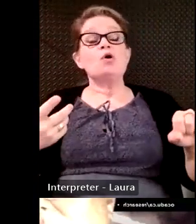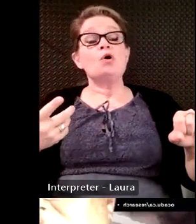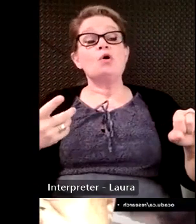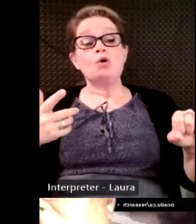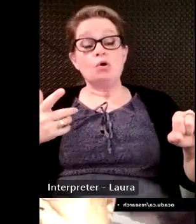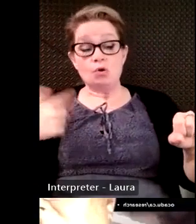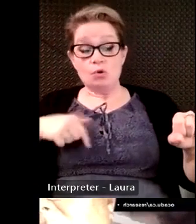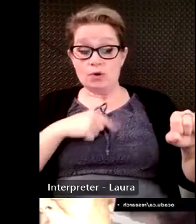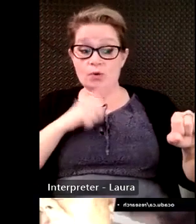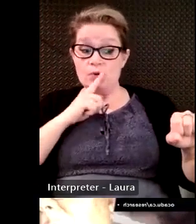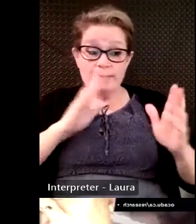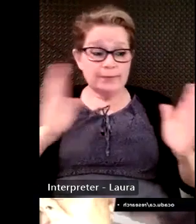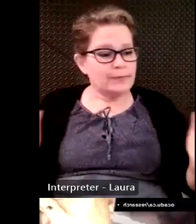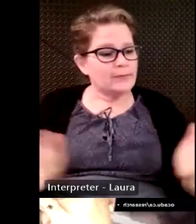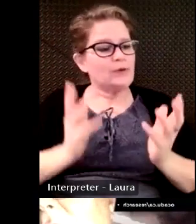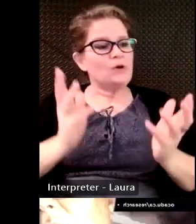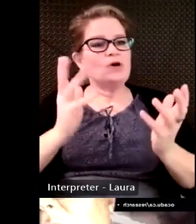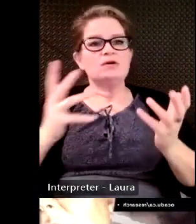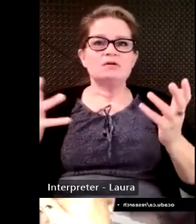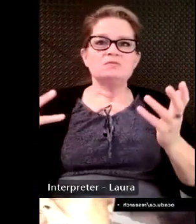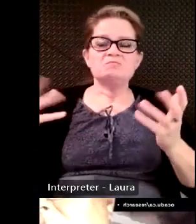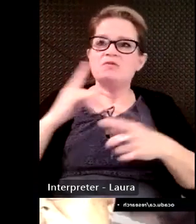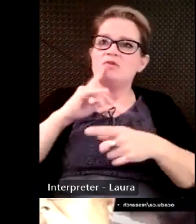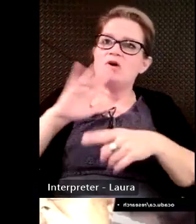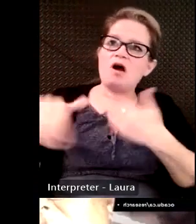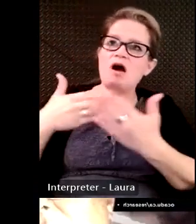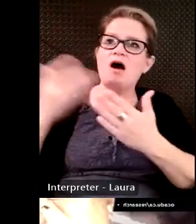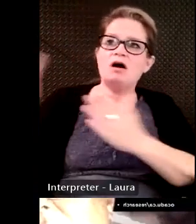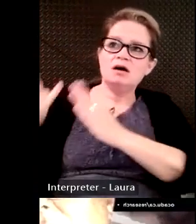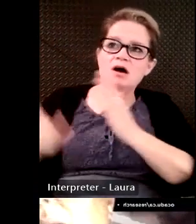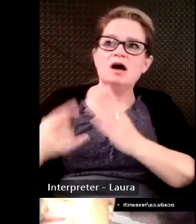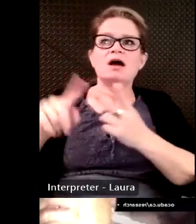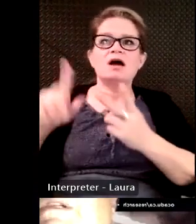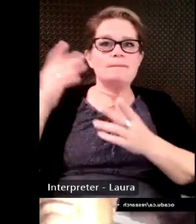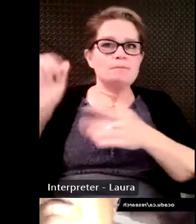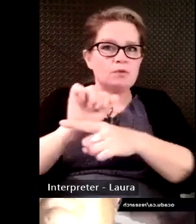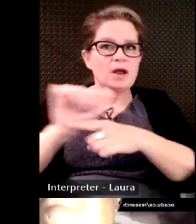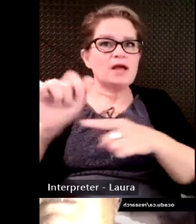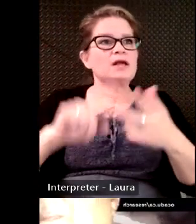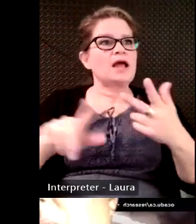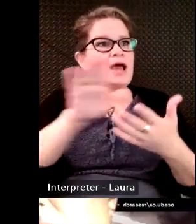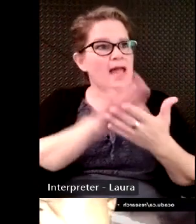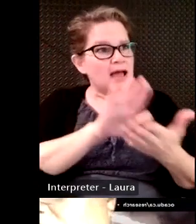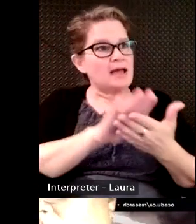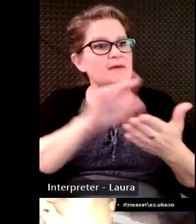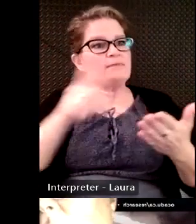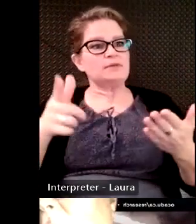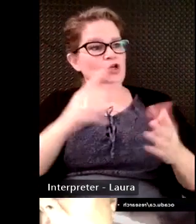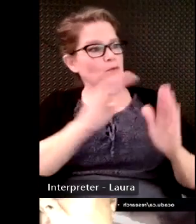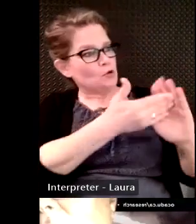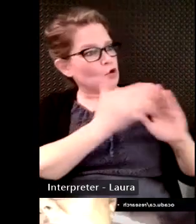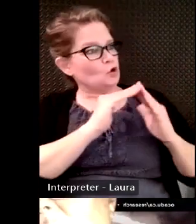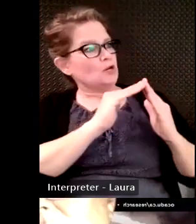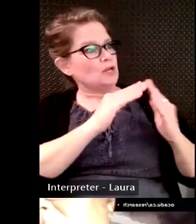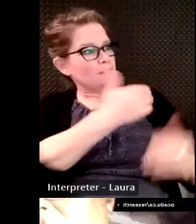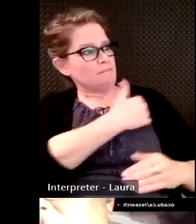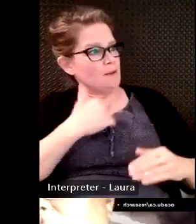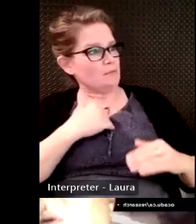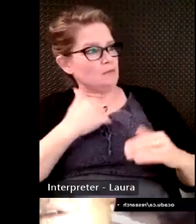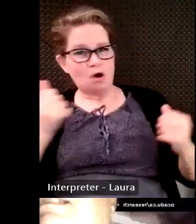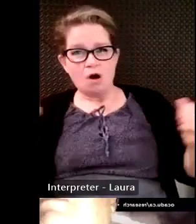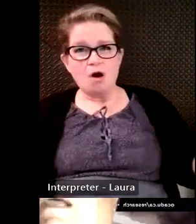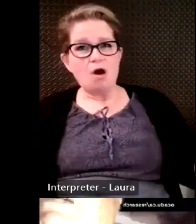network of accessibility and inclusive focused practitioners, academics, and community members. We create knowledge and